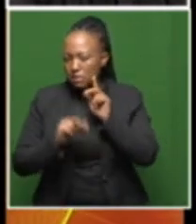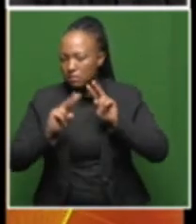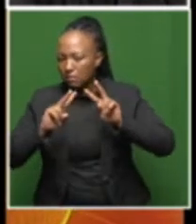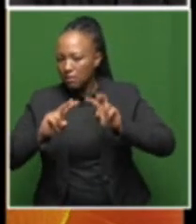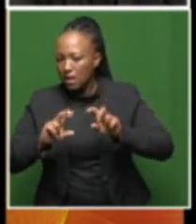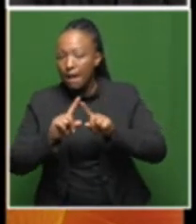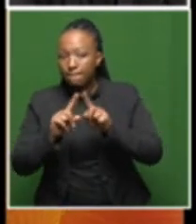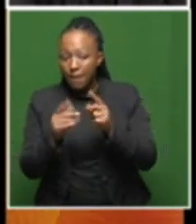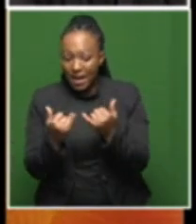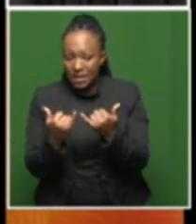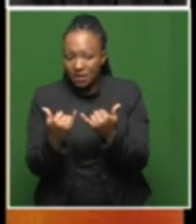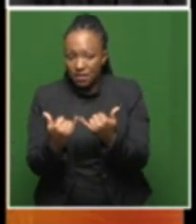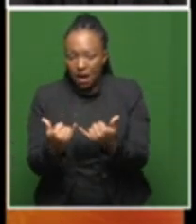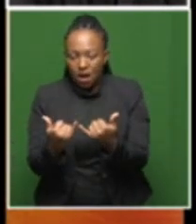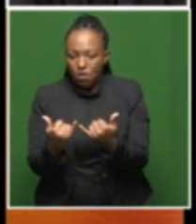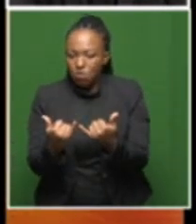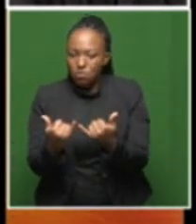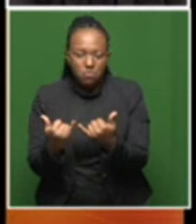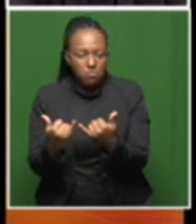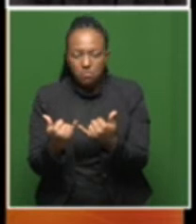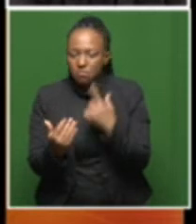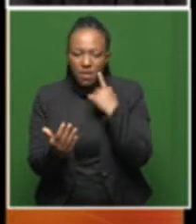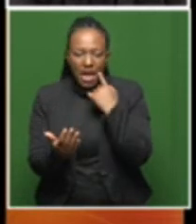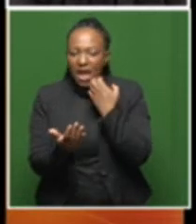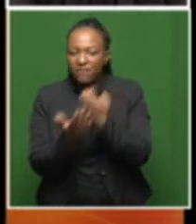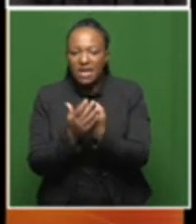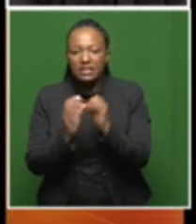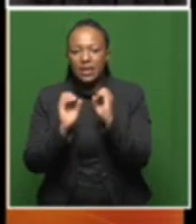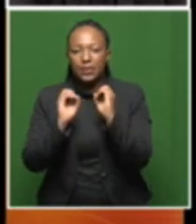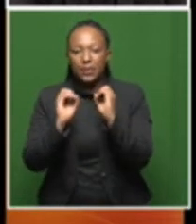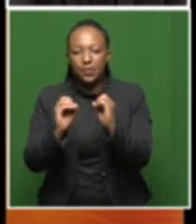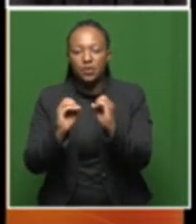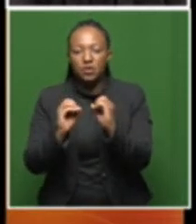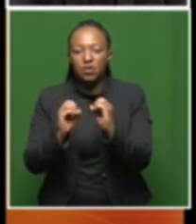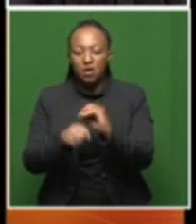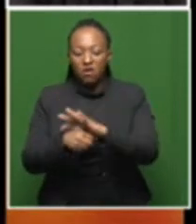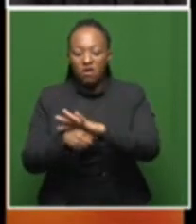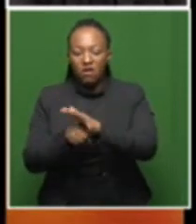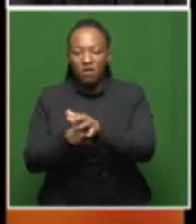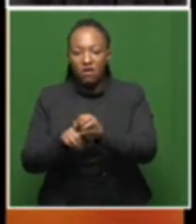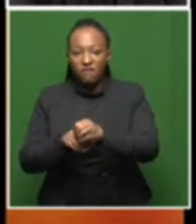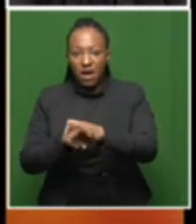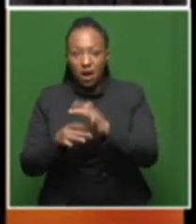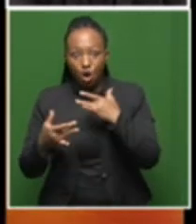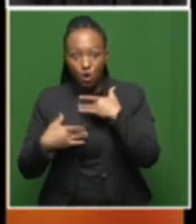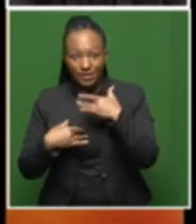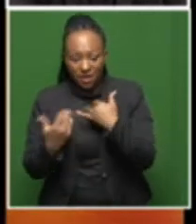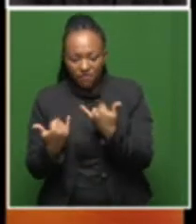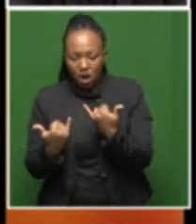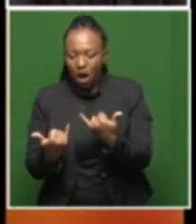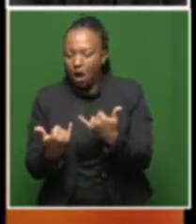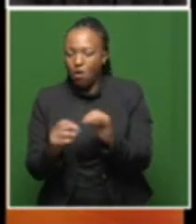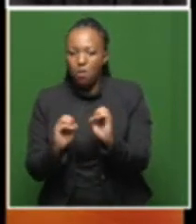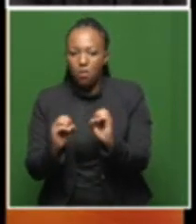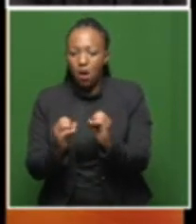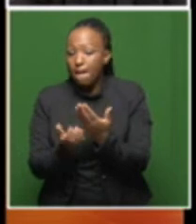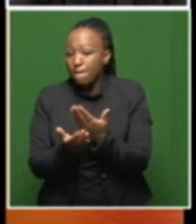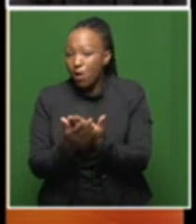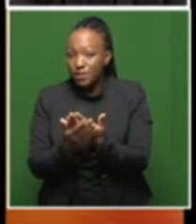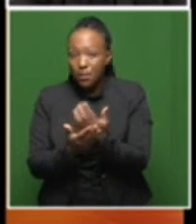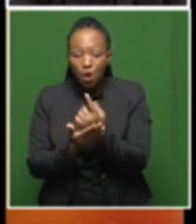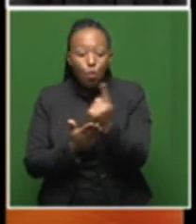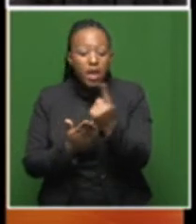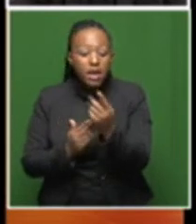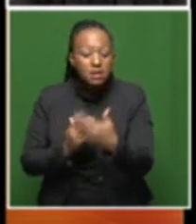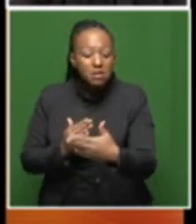at the moment, there's no evidence that would become a variant of concern. May change in the next few weeks,